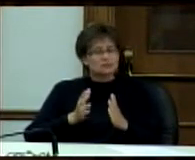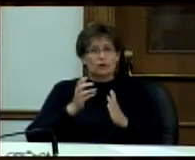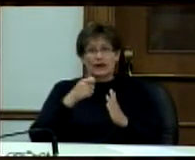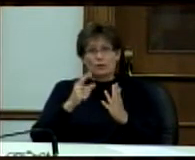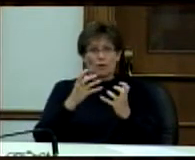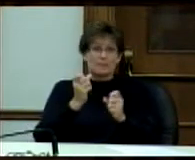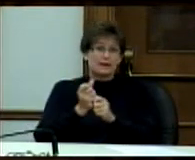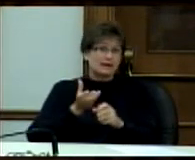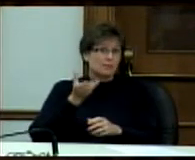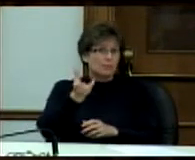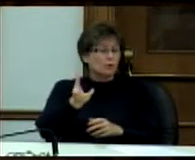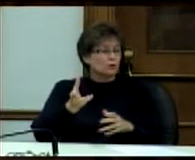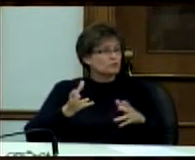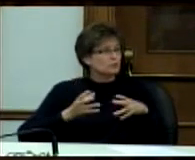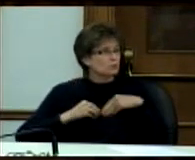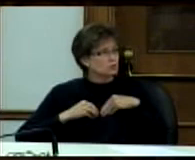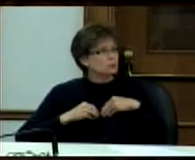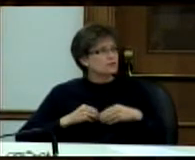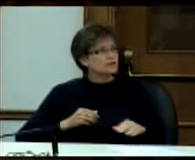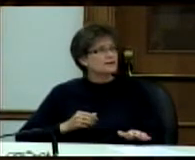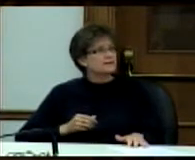I'll entertain a motion to approve.